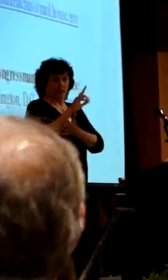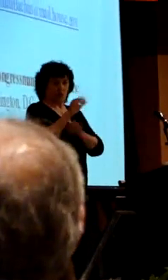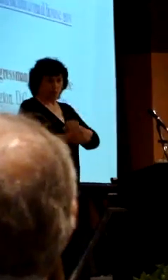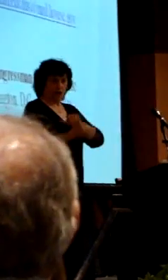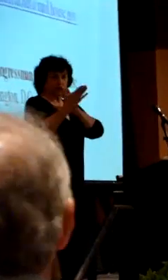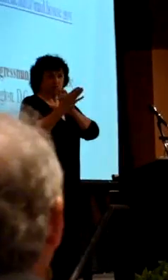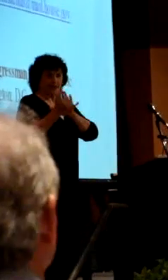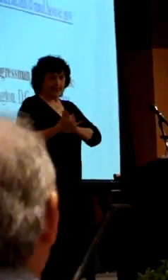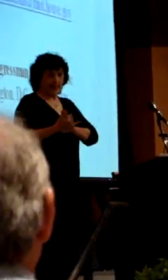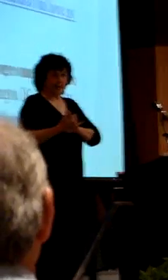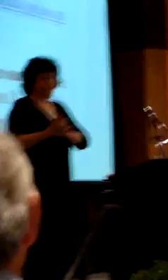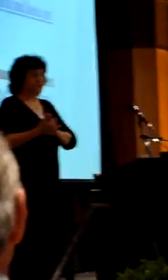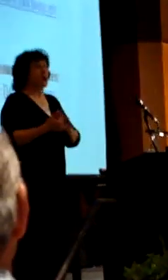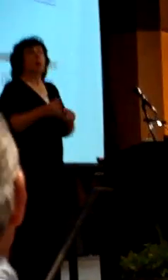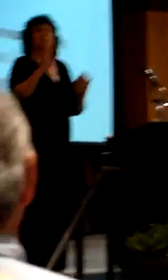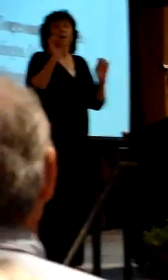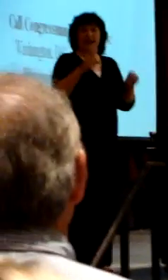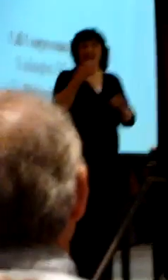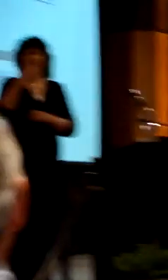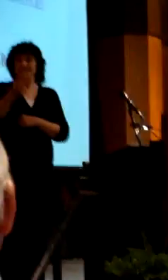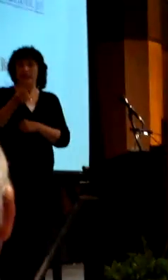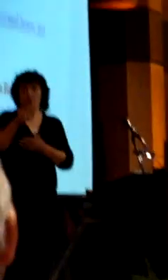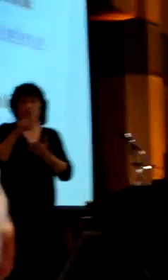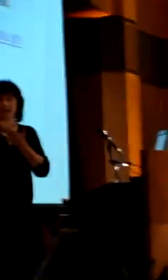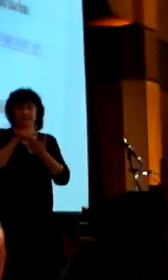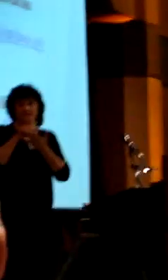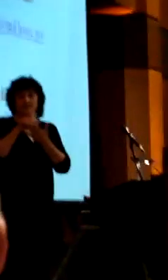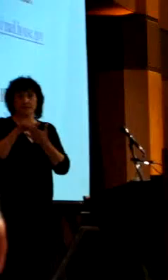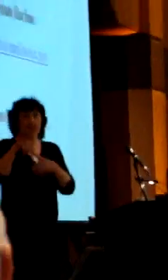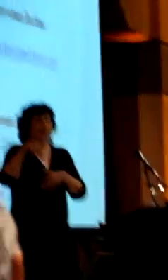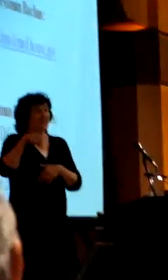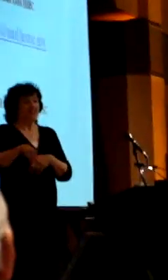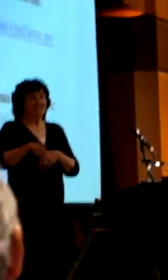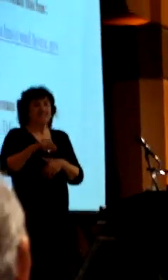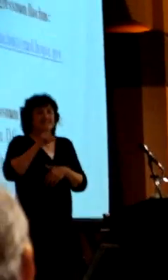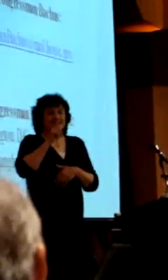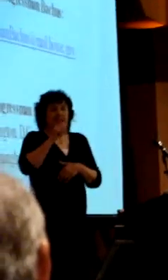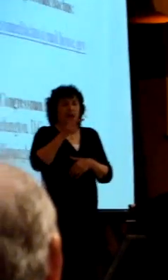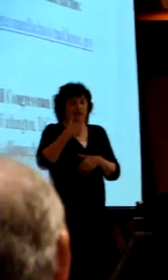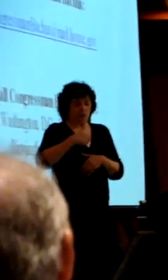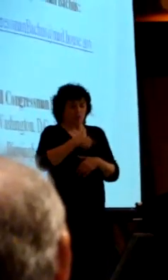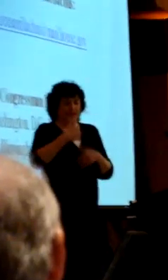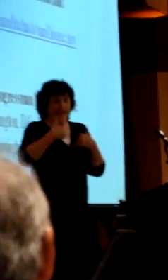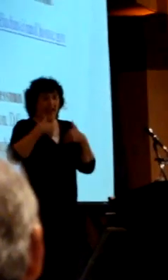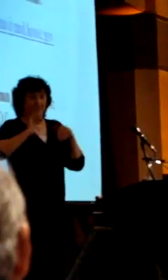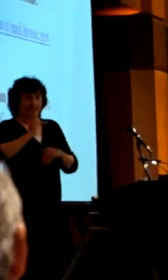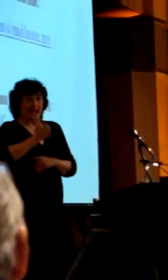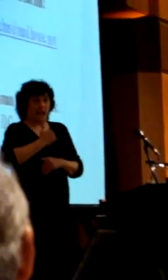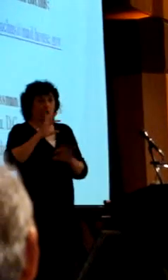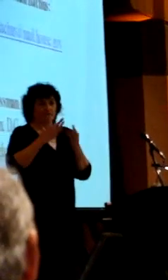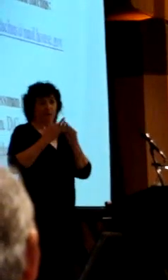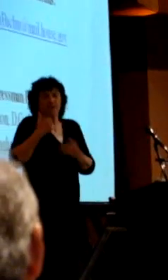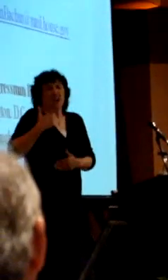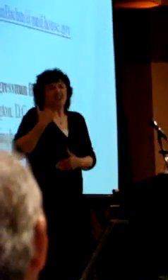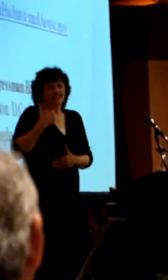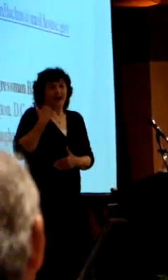this, and this is not, and we have in our family a